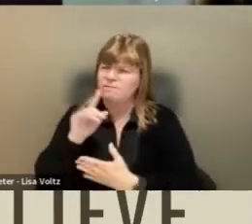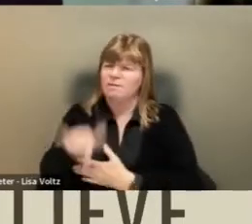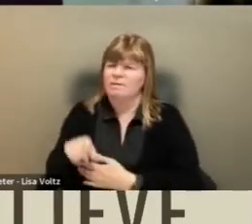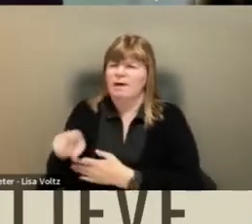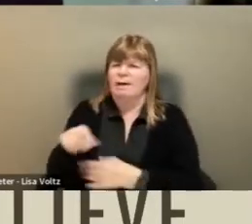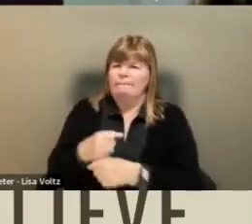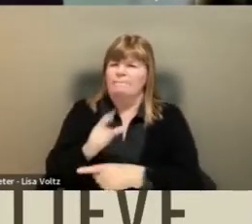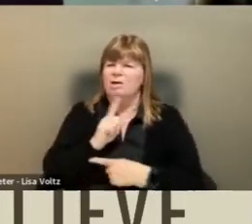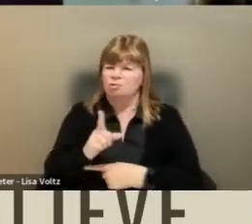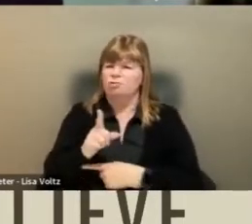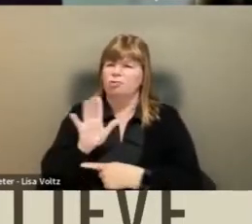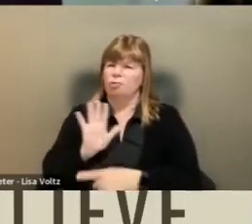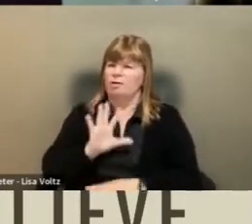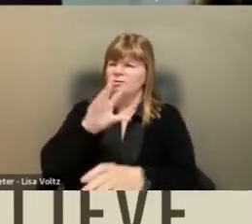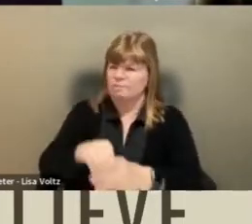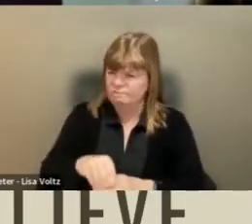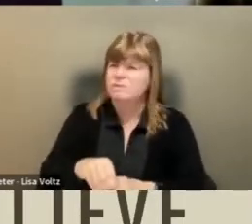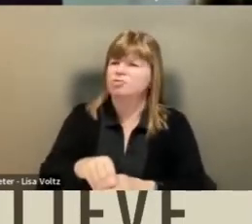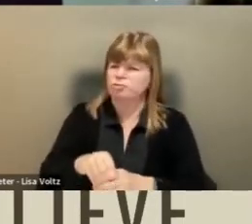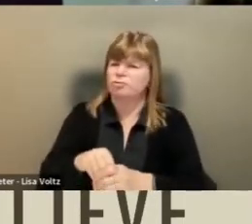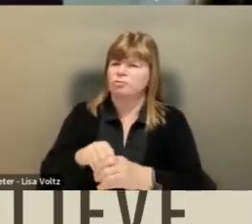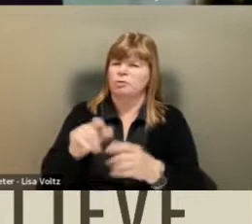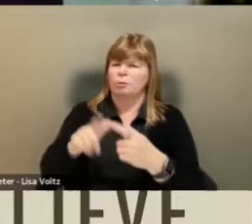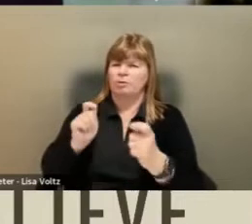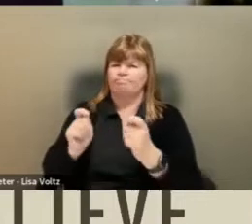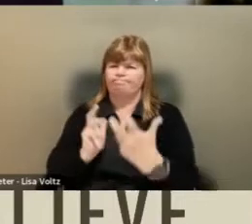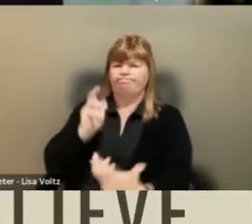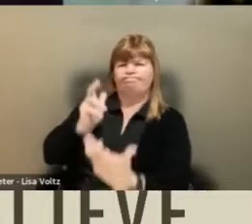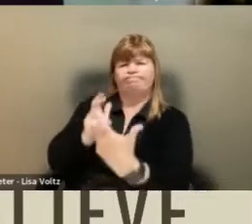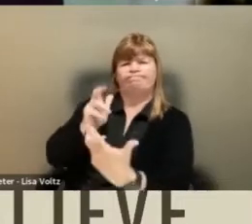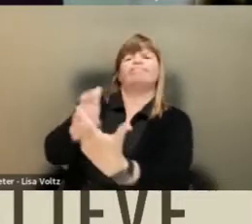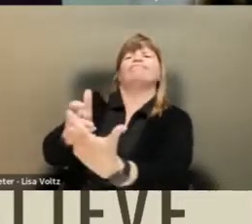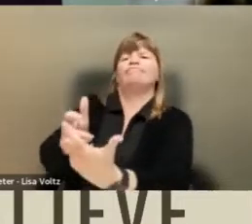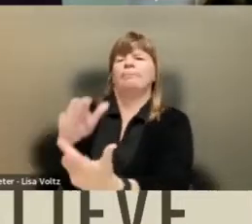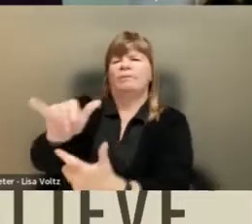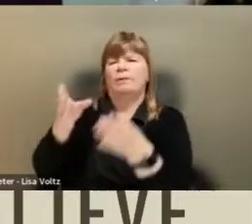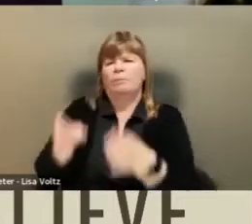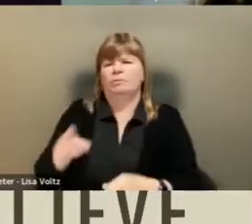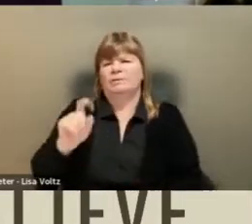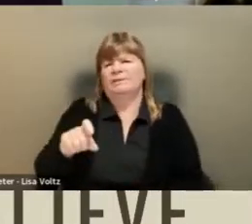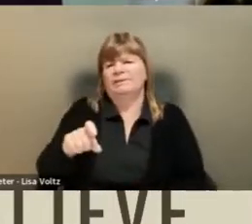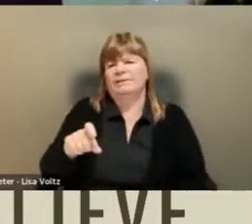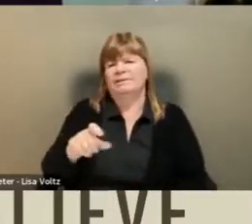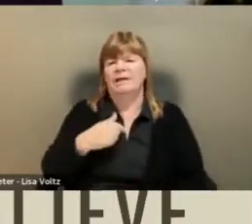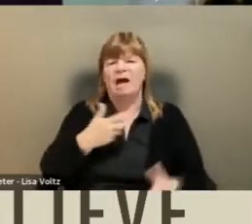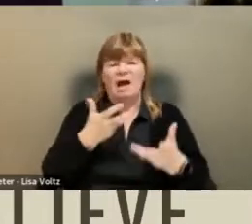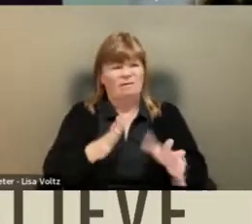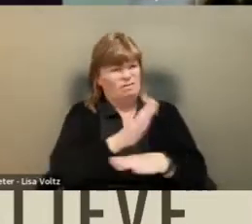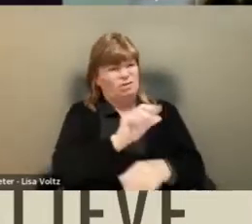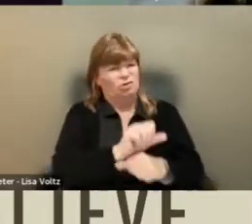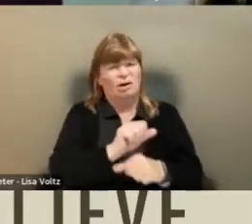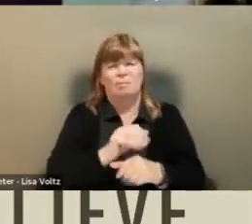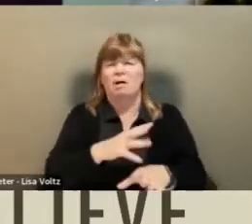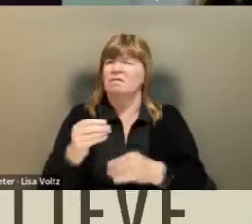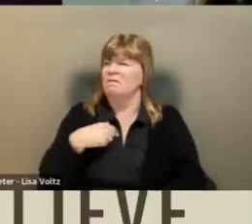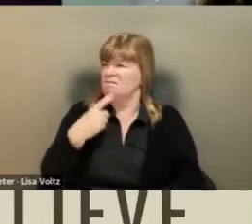your intervention was tailored to what that person needed. And I kind of left there thinking, well, gosh, doesn't everybody